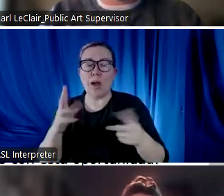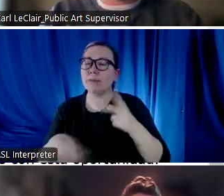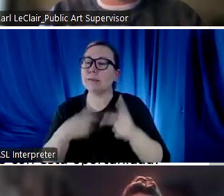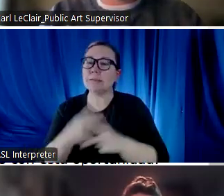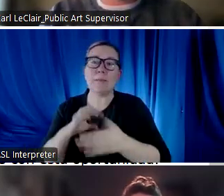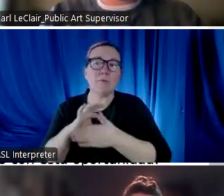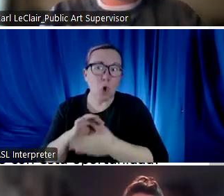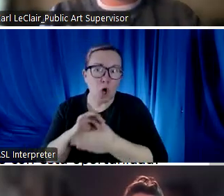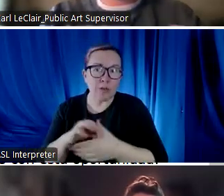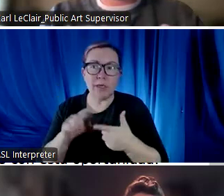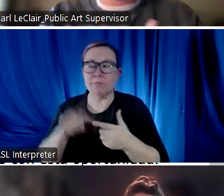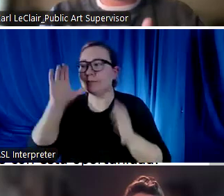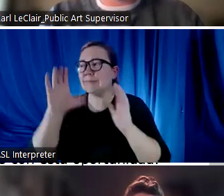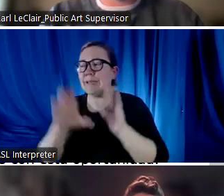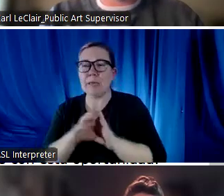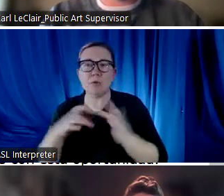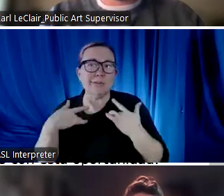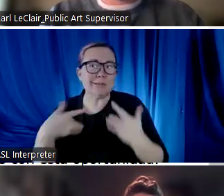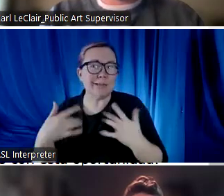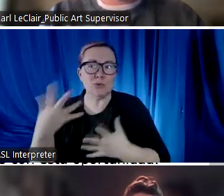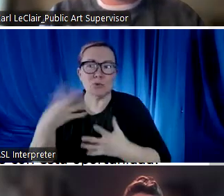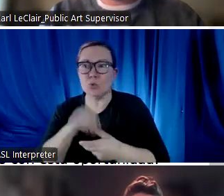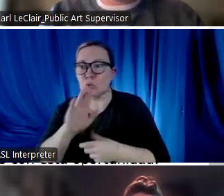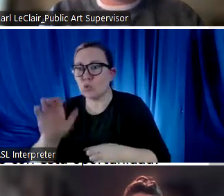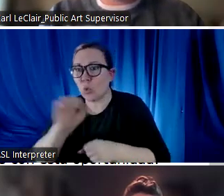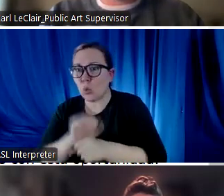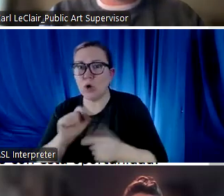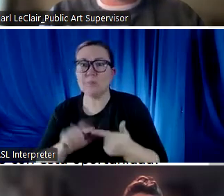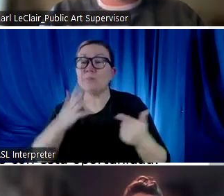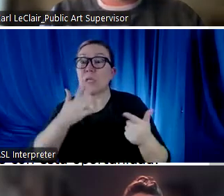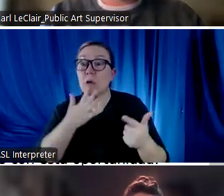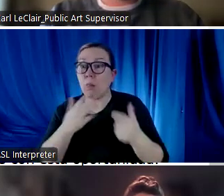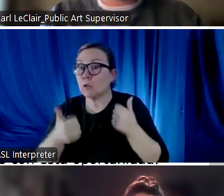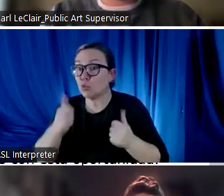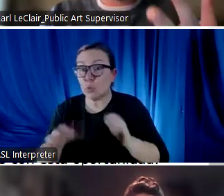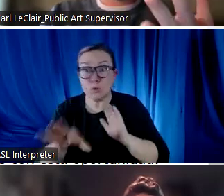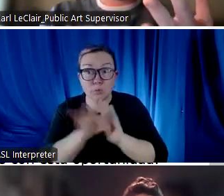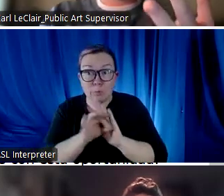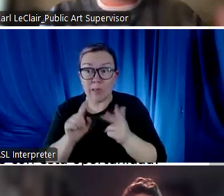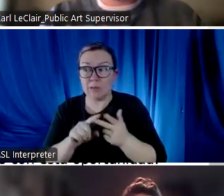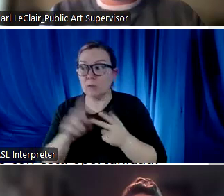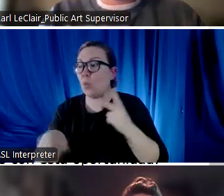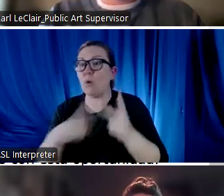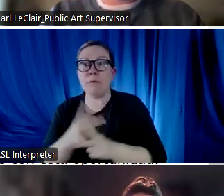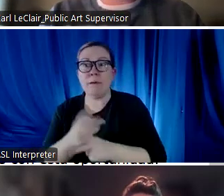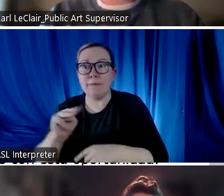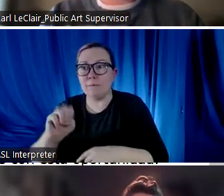the type of imagery that you're typically including in your work, the color palettes you're working with, the type of media you're working in.